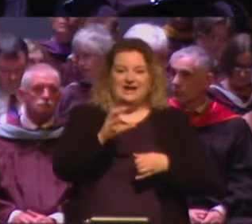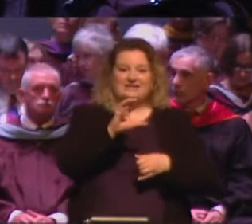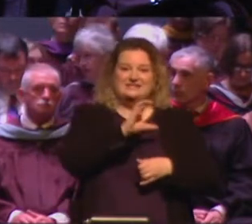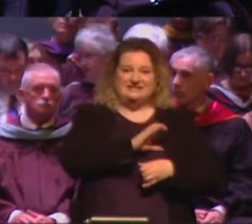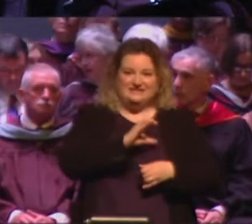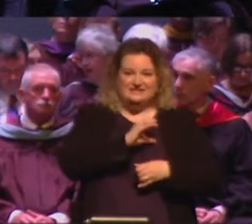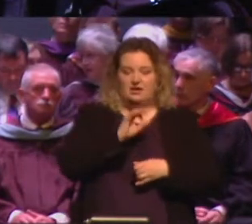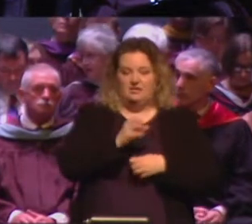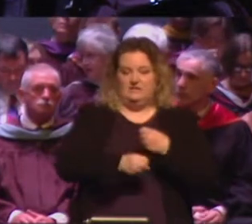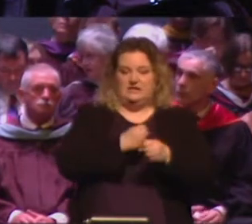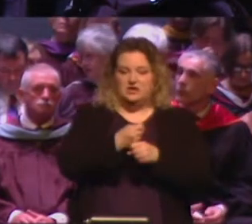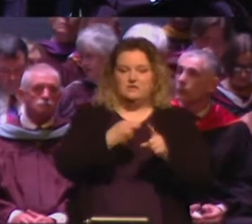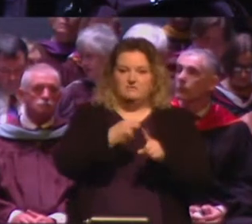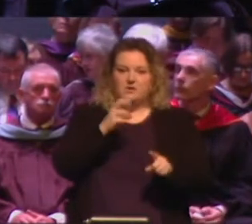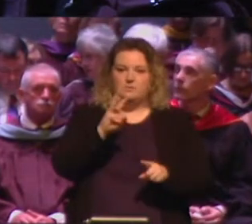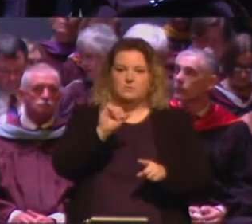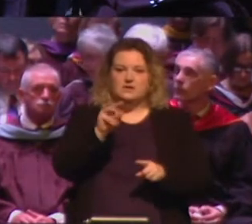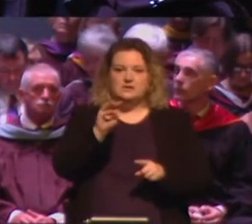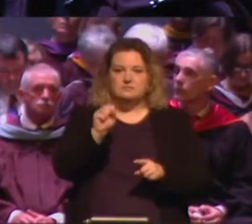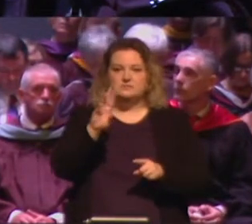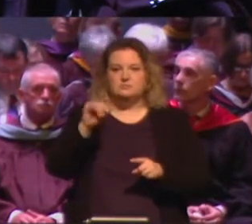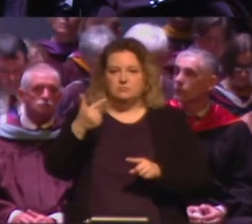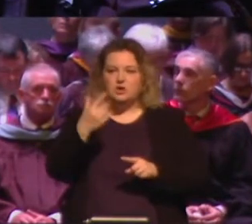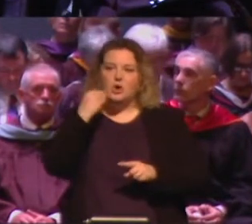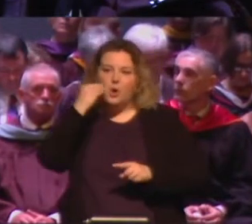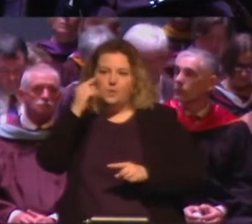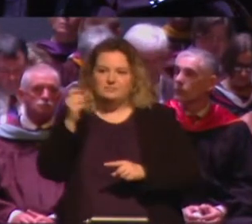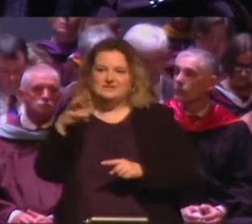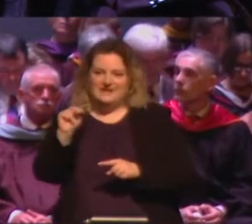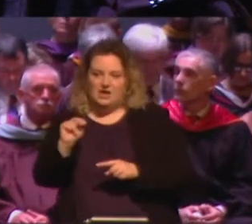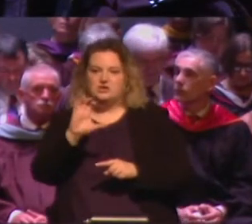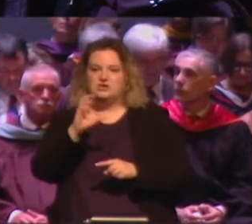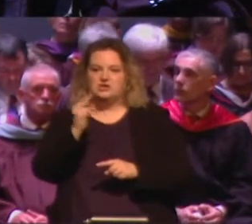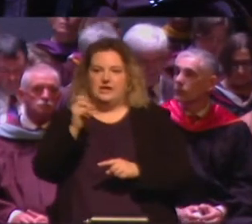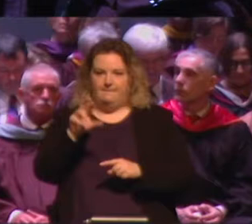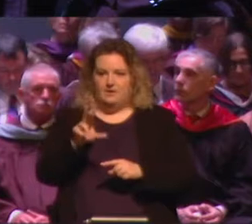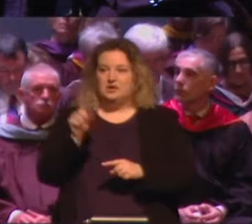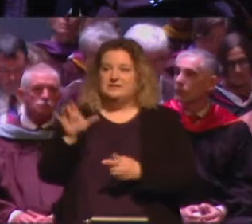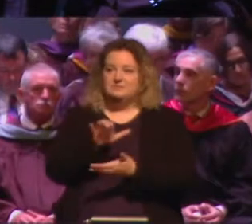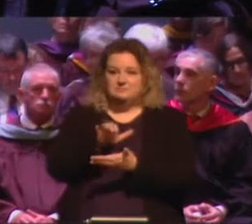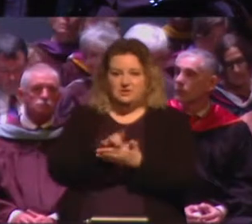Williamsburg Hometown Chamber of Commerce. Dr. Williamson has been married to his wife Kim for